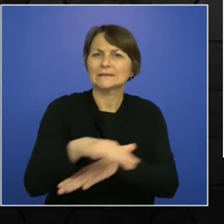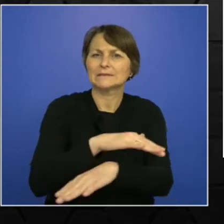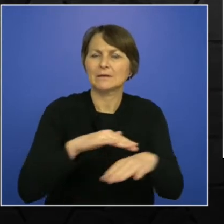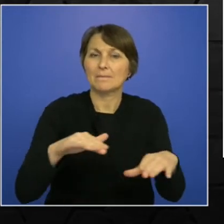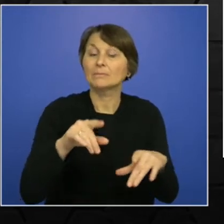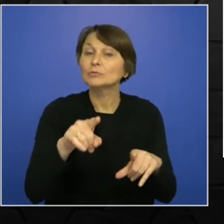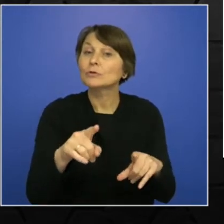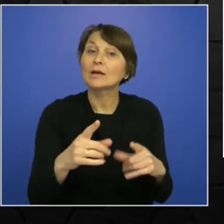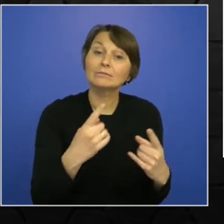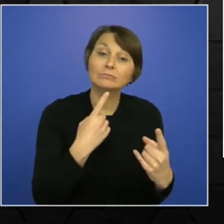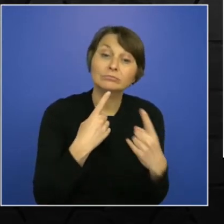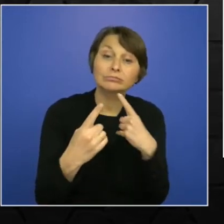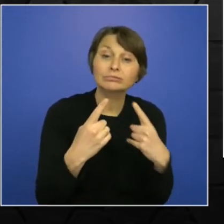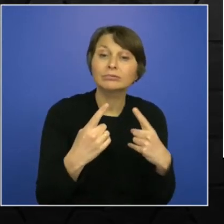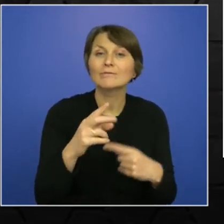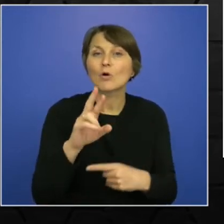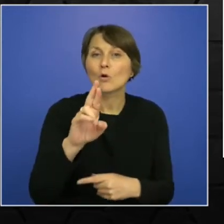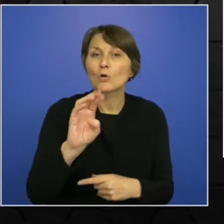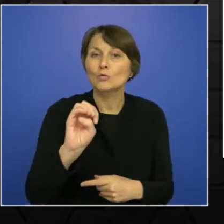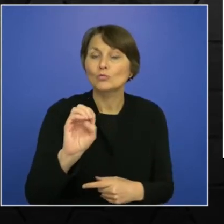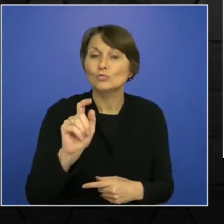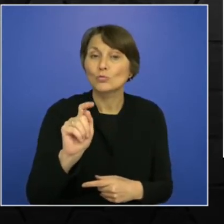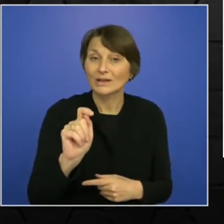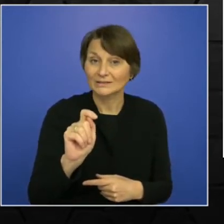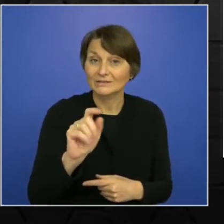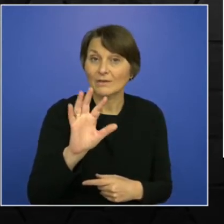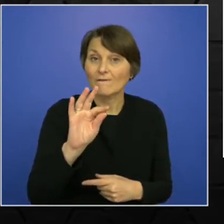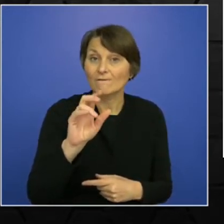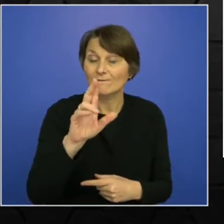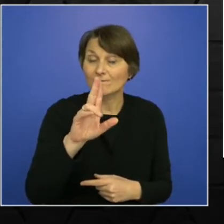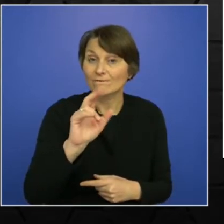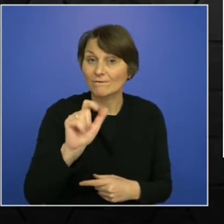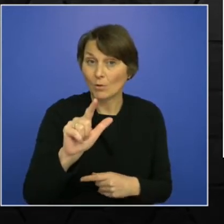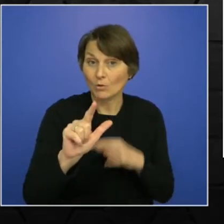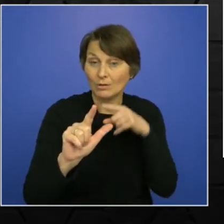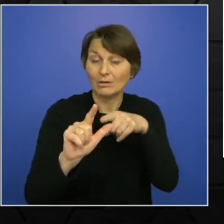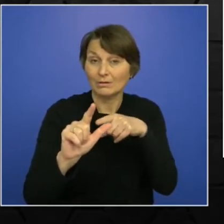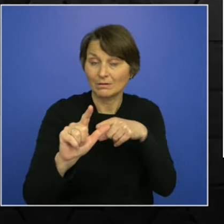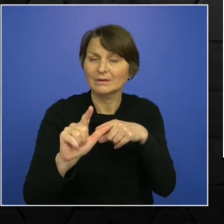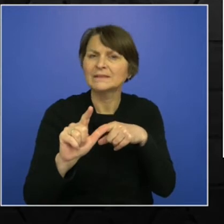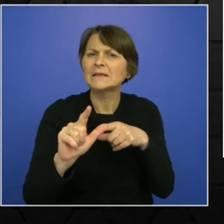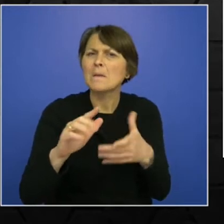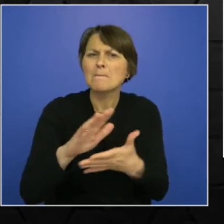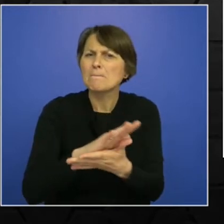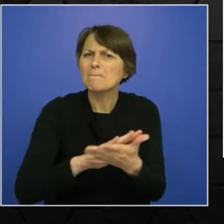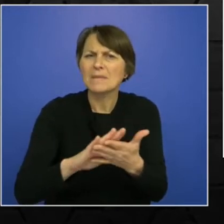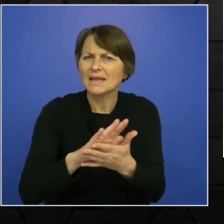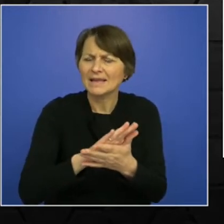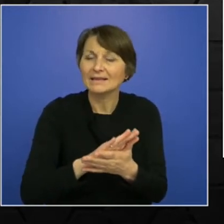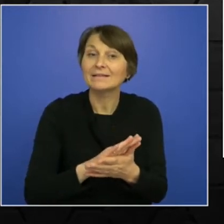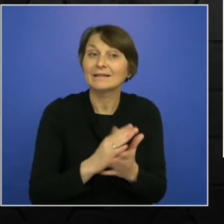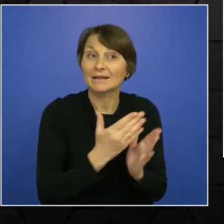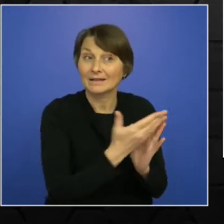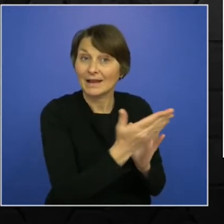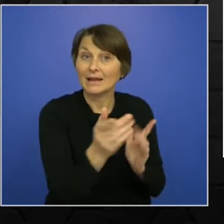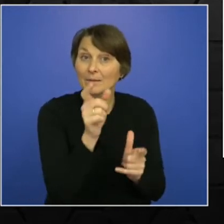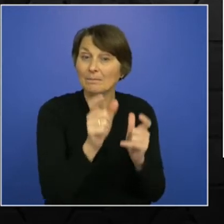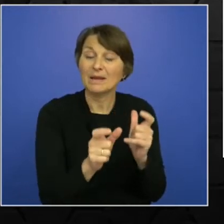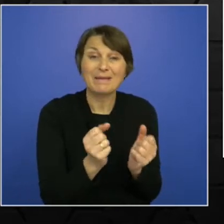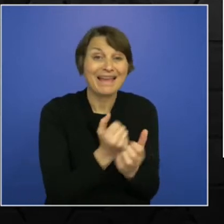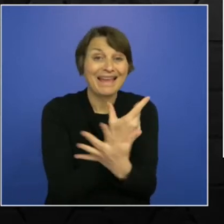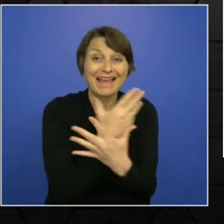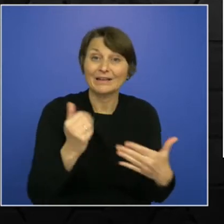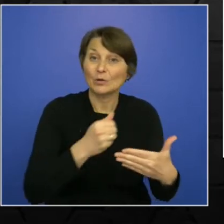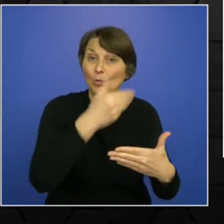of RESTful, right? We talked of RESTful. So what RESTful means is that users can embed any web service into